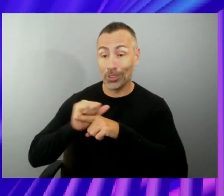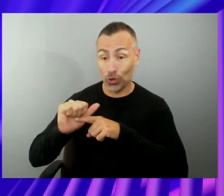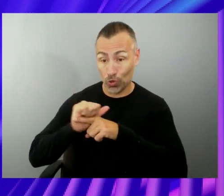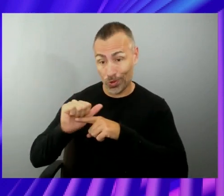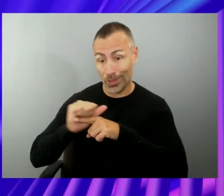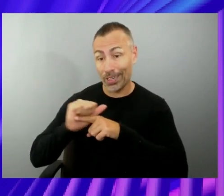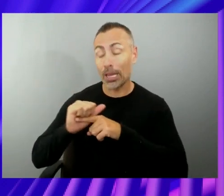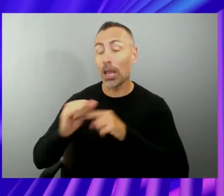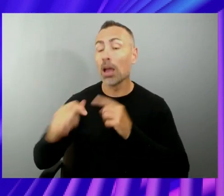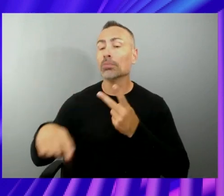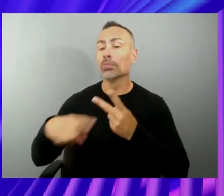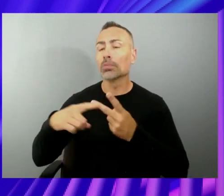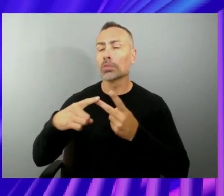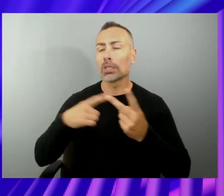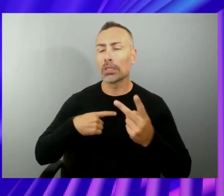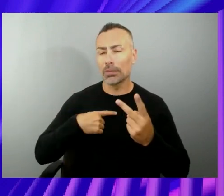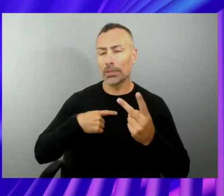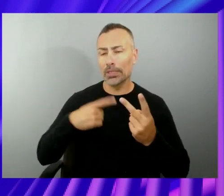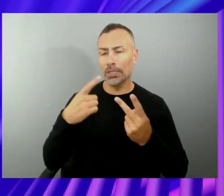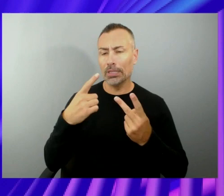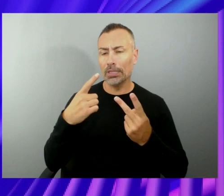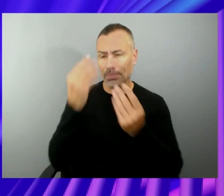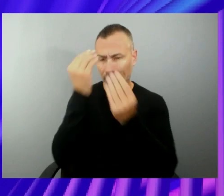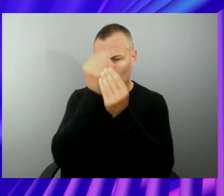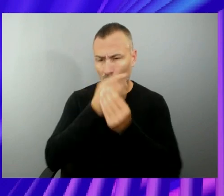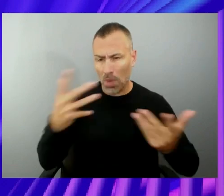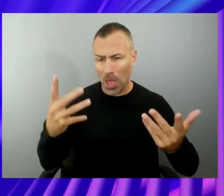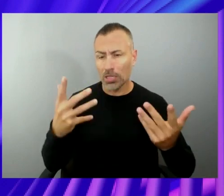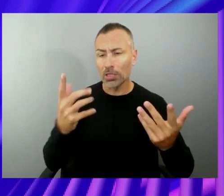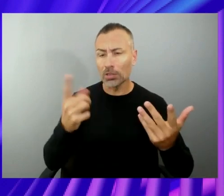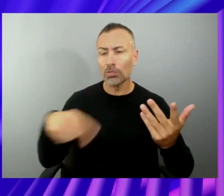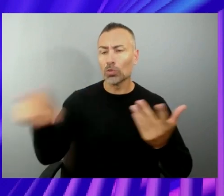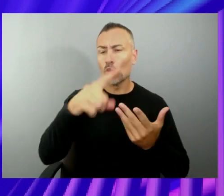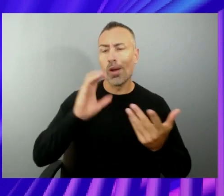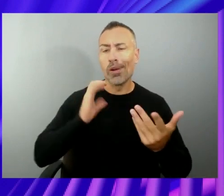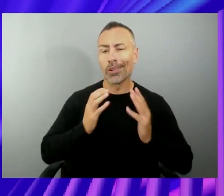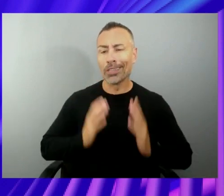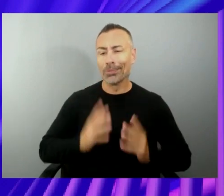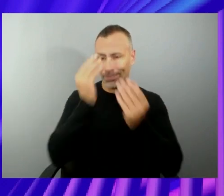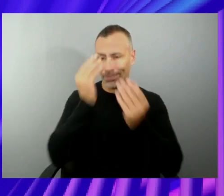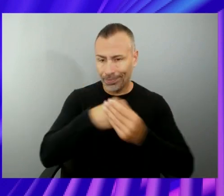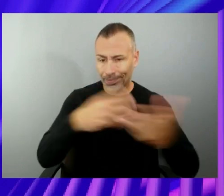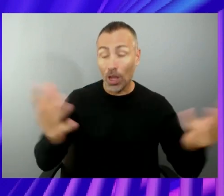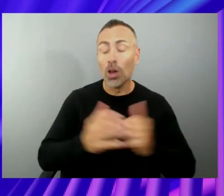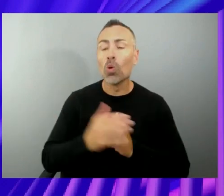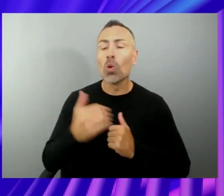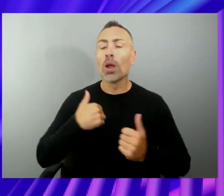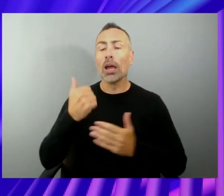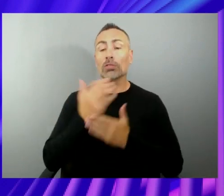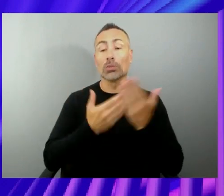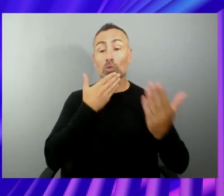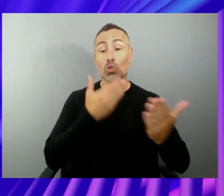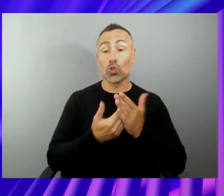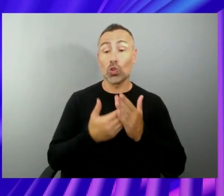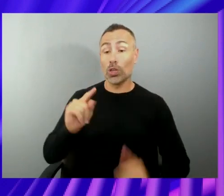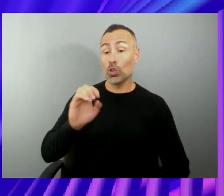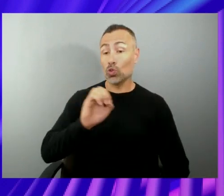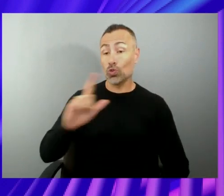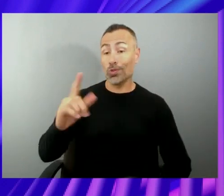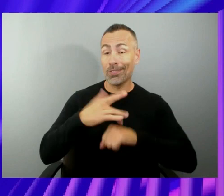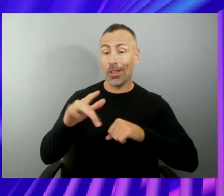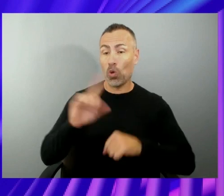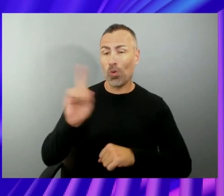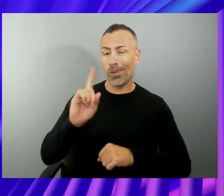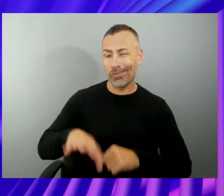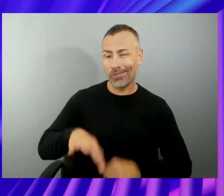customers. We've made some really cool tools available on open source. We've got some really good feedback, you know, that